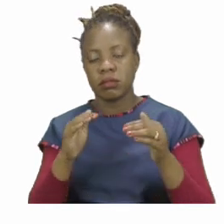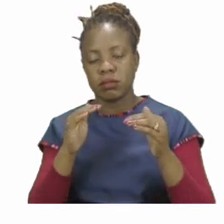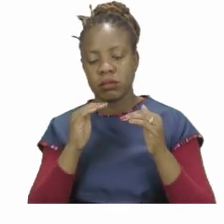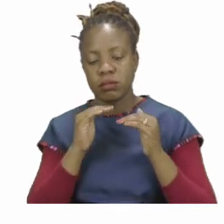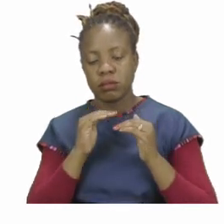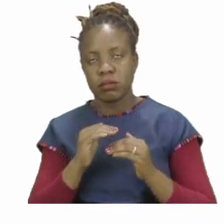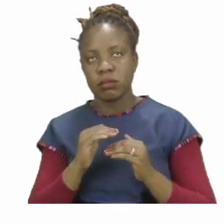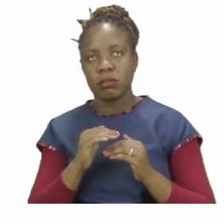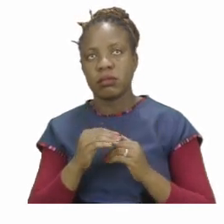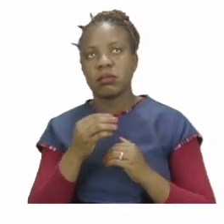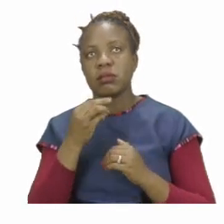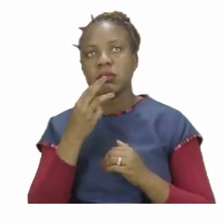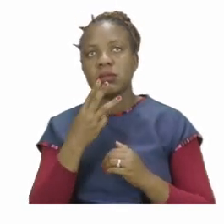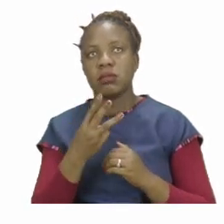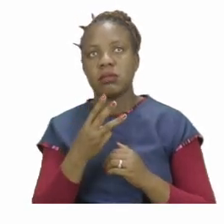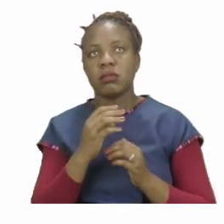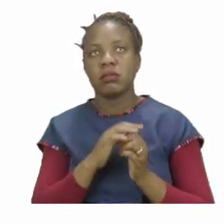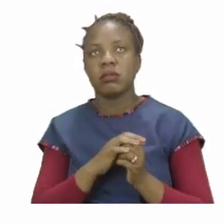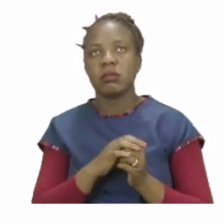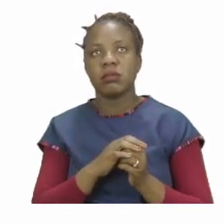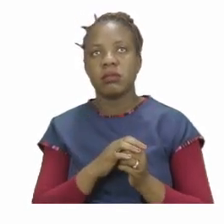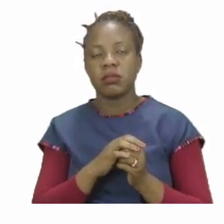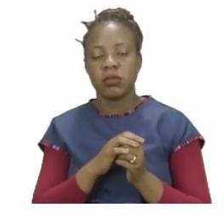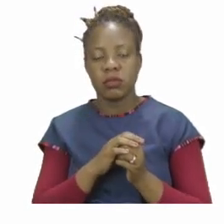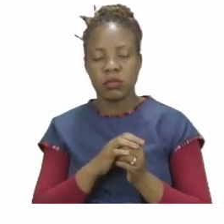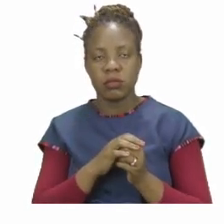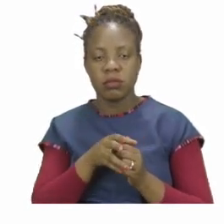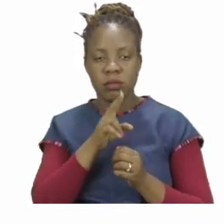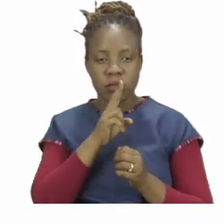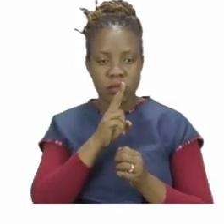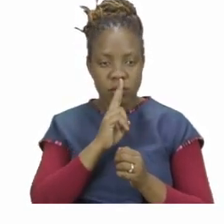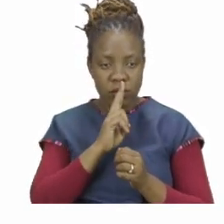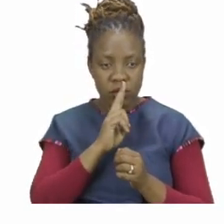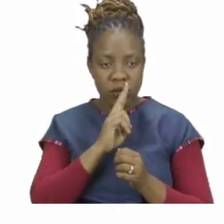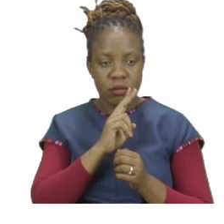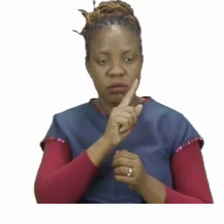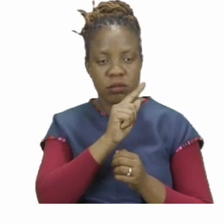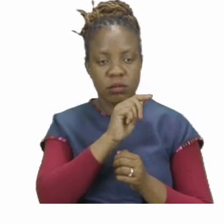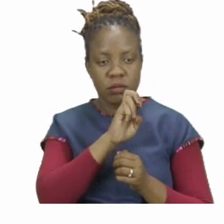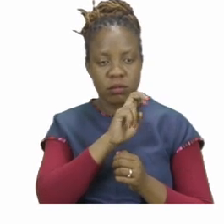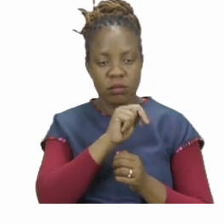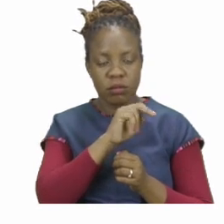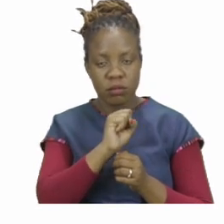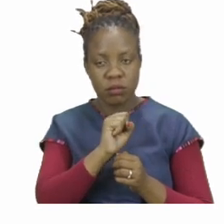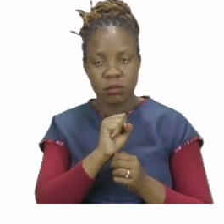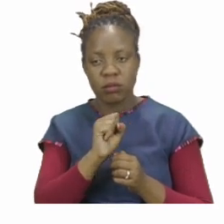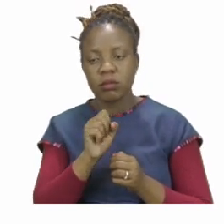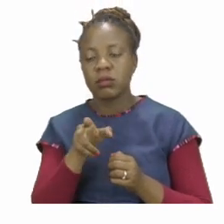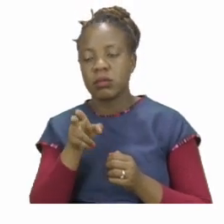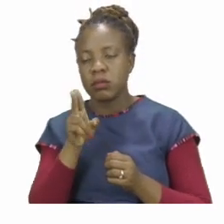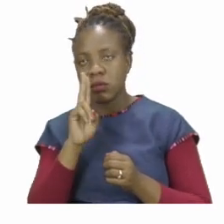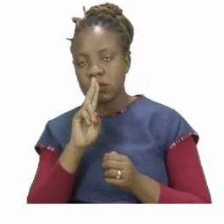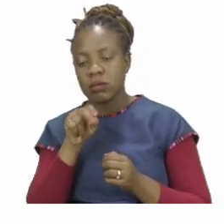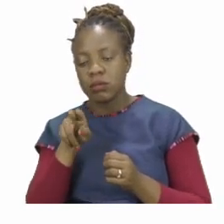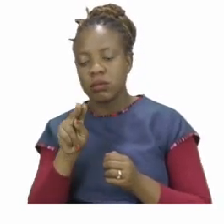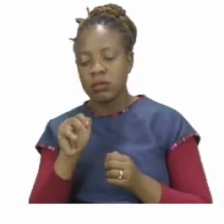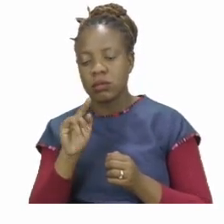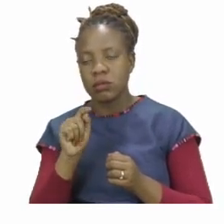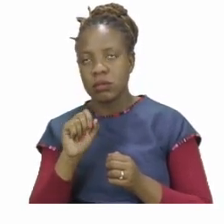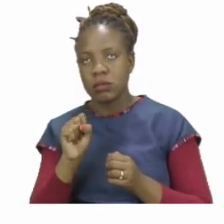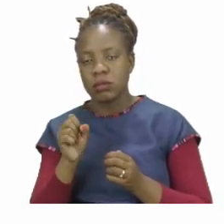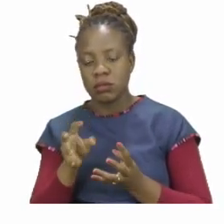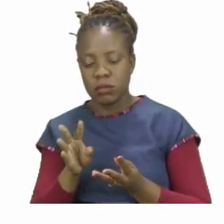the total of your units together so that you can get your answer. Now, for